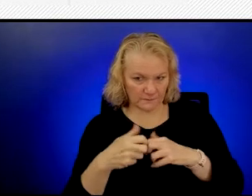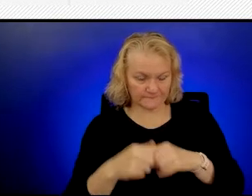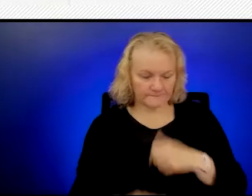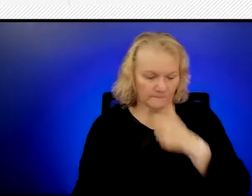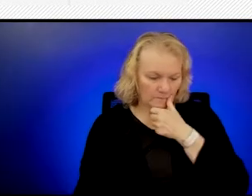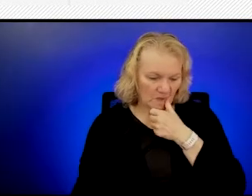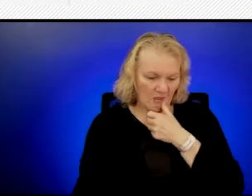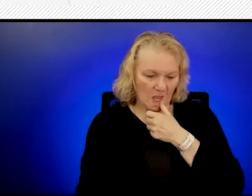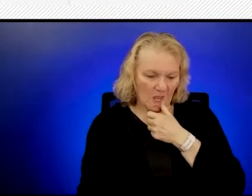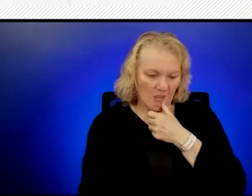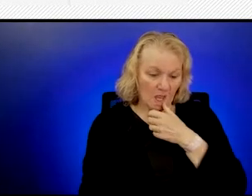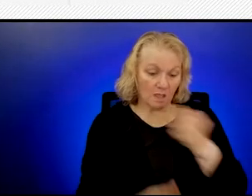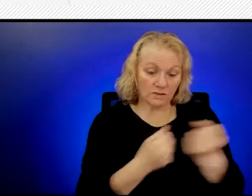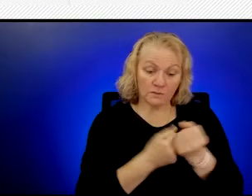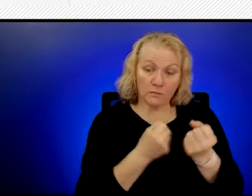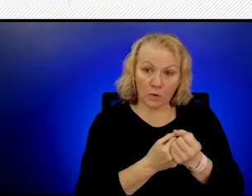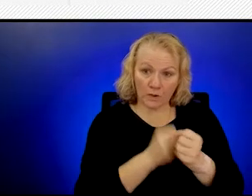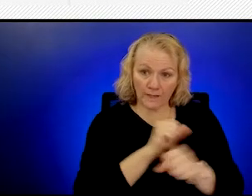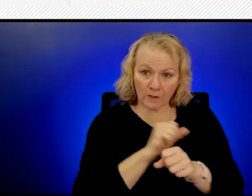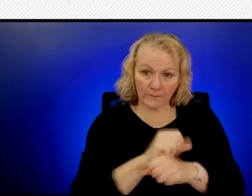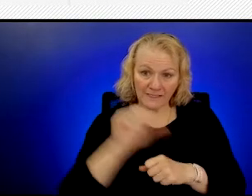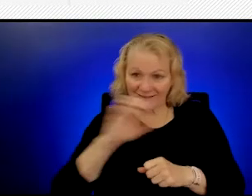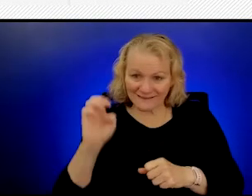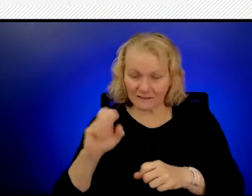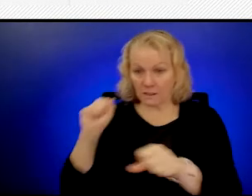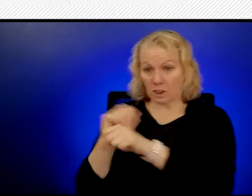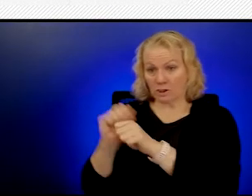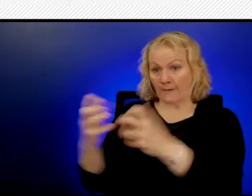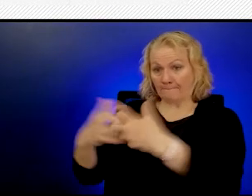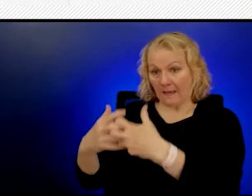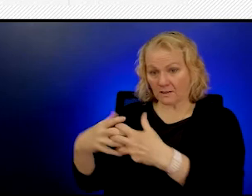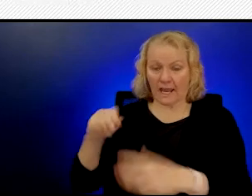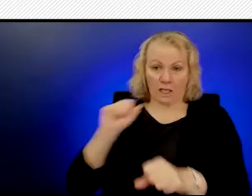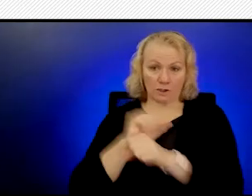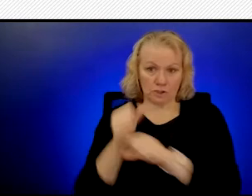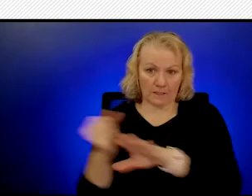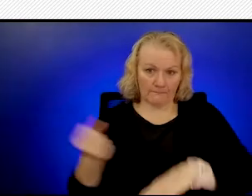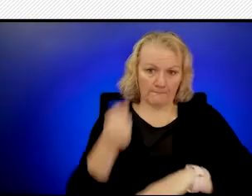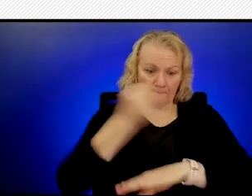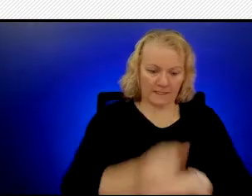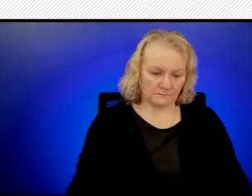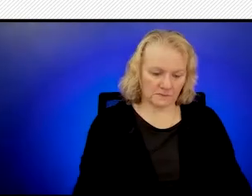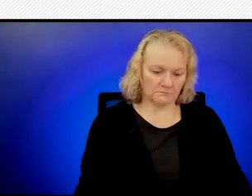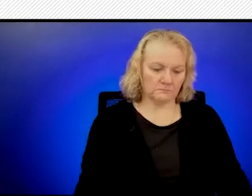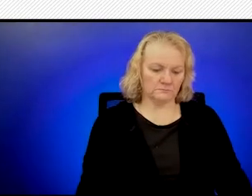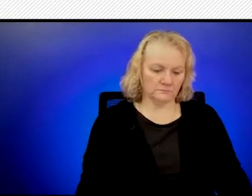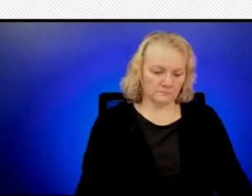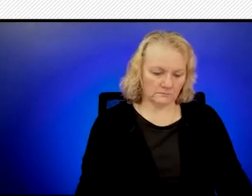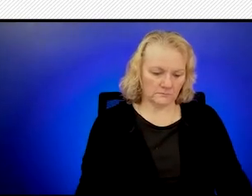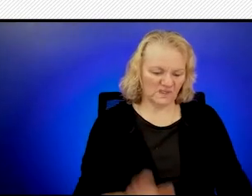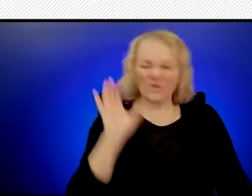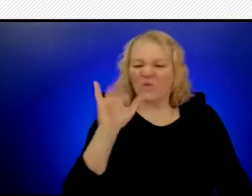supported employment, job matching, and job placement. So those are just some of the things